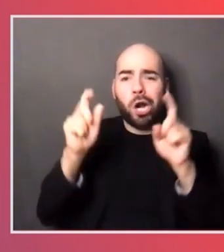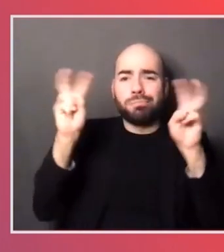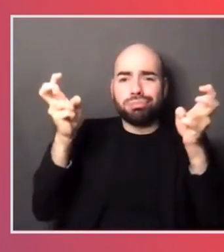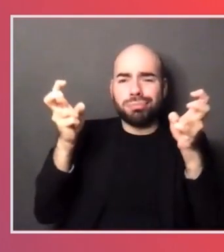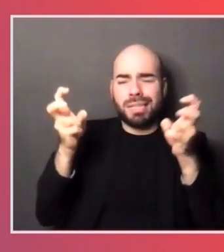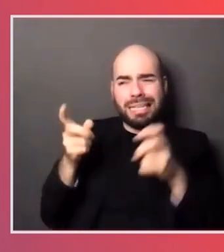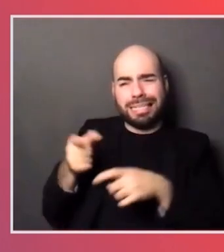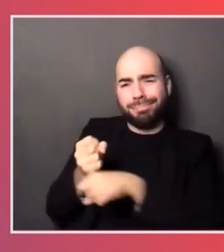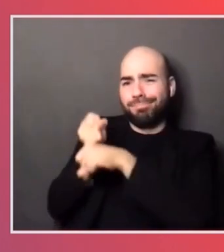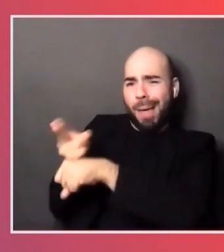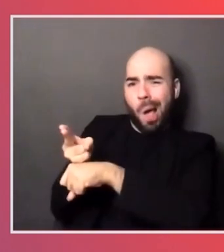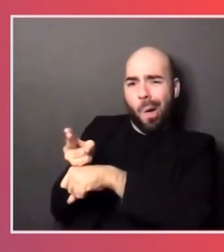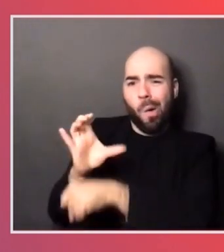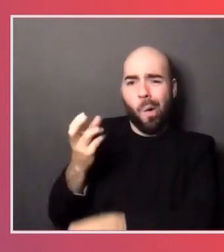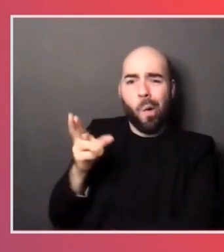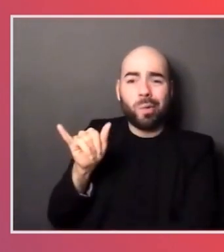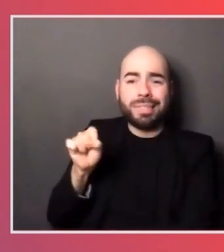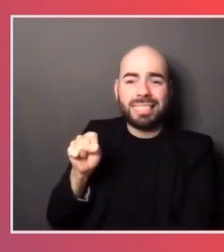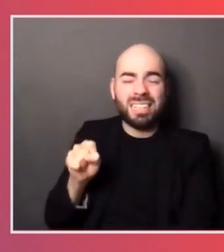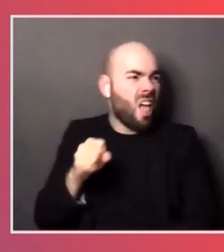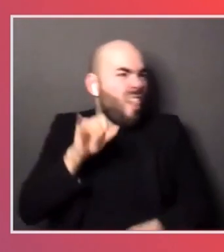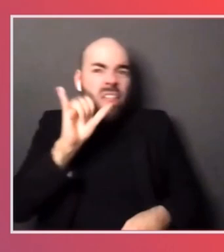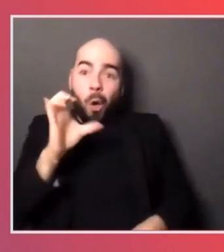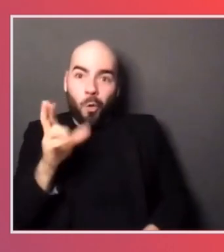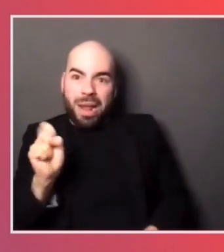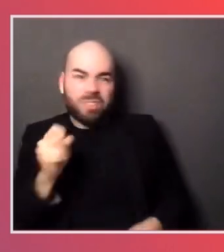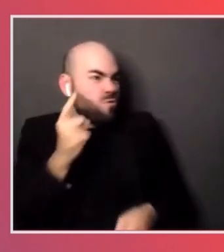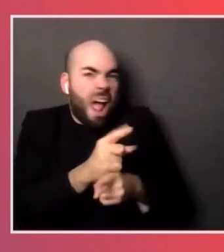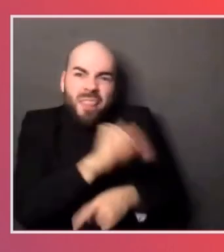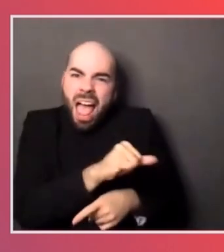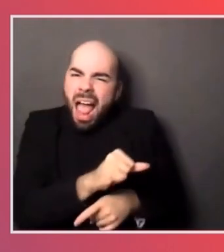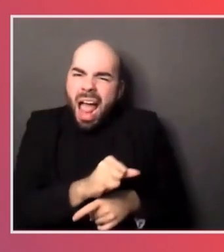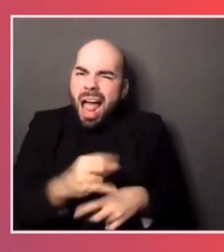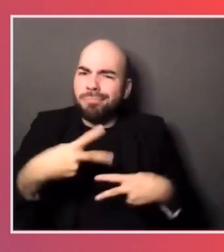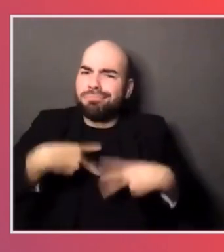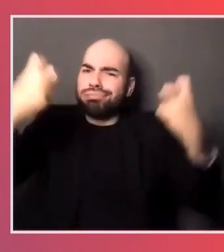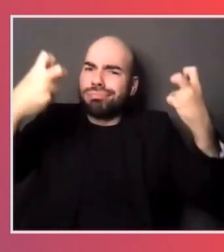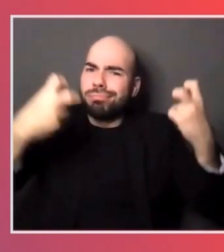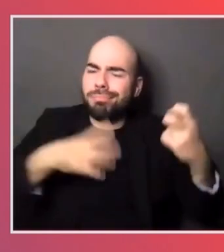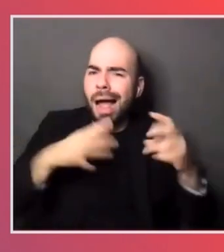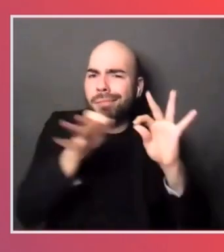That was a right. beautiful, beautiful birthday message. Really amazing.